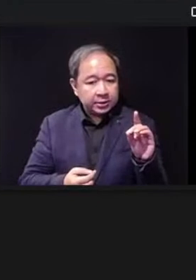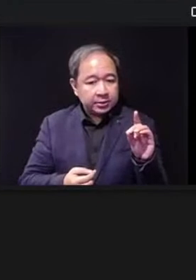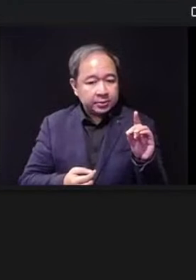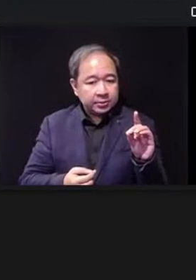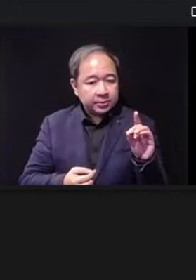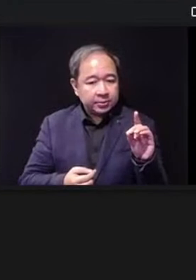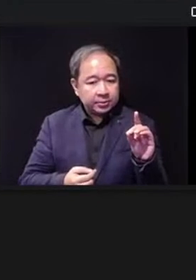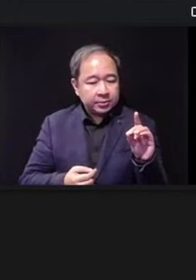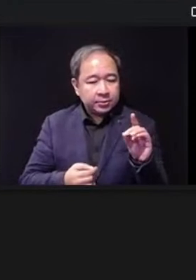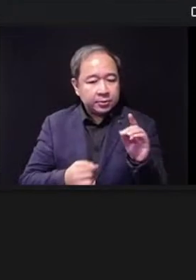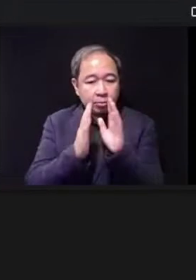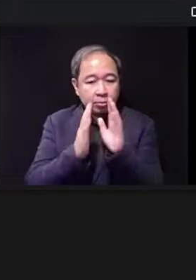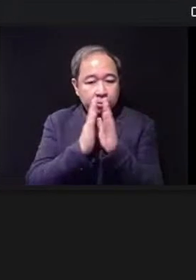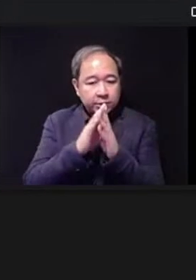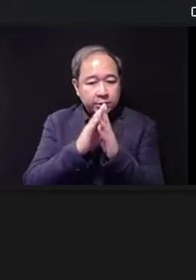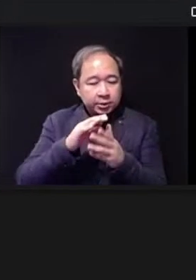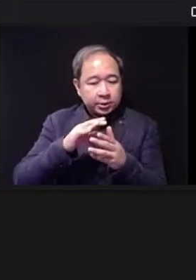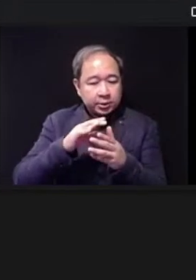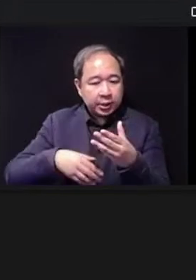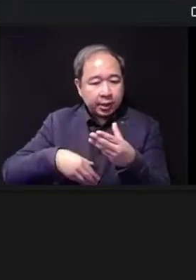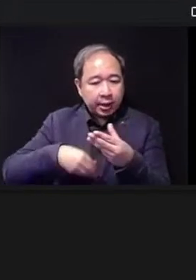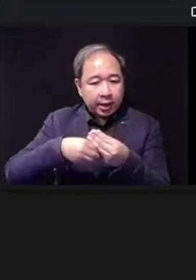to include